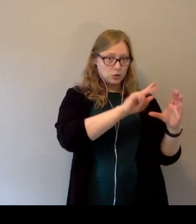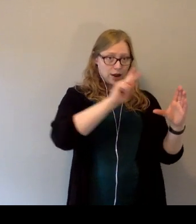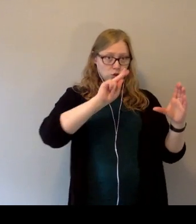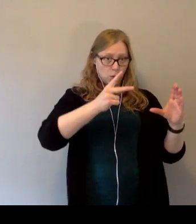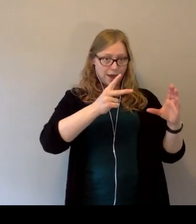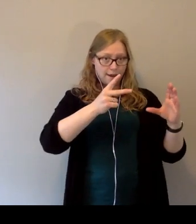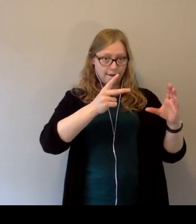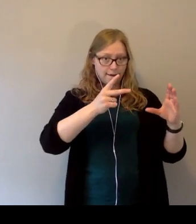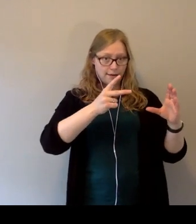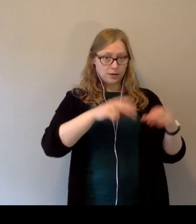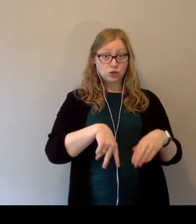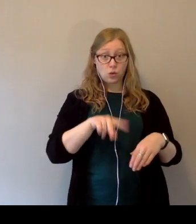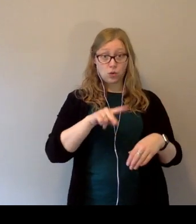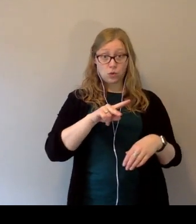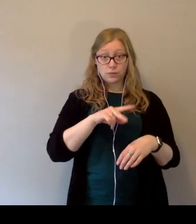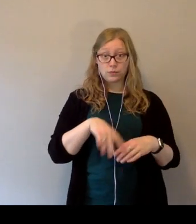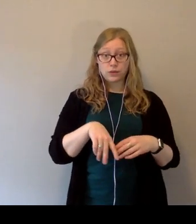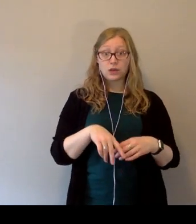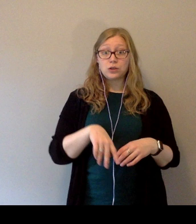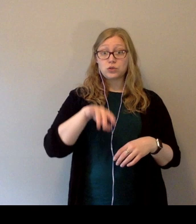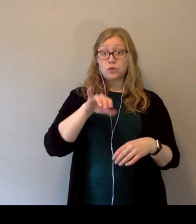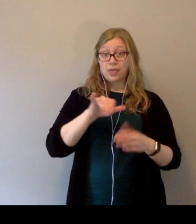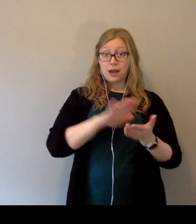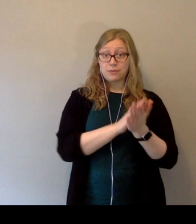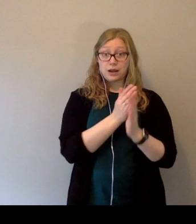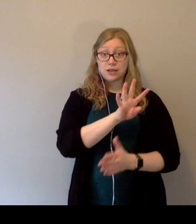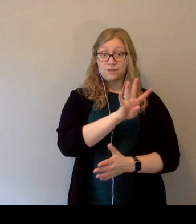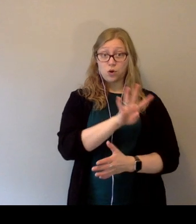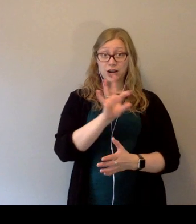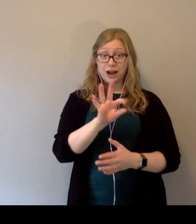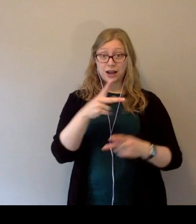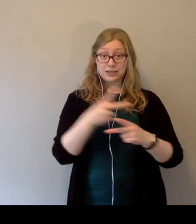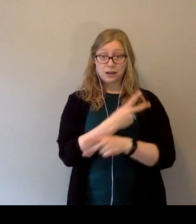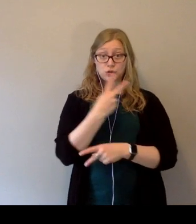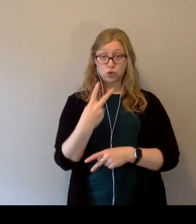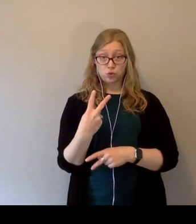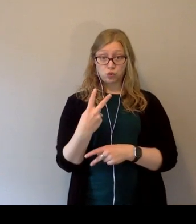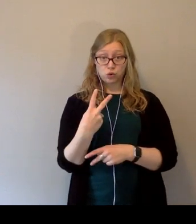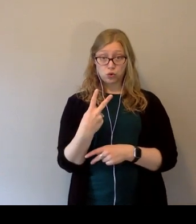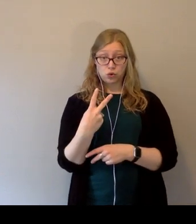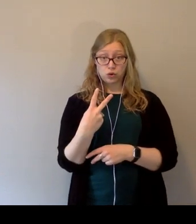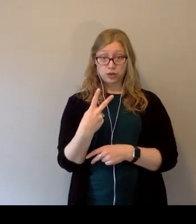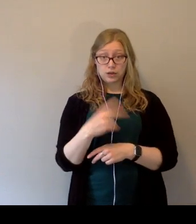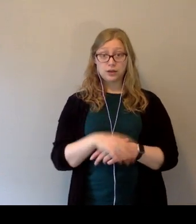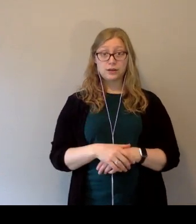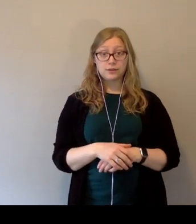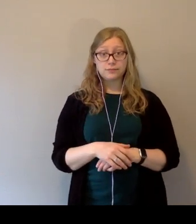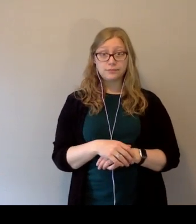square root of 2 squared is 2. So this is 49 times 2, plus 49 times 2.